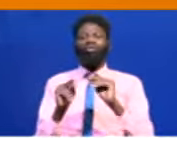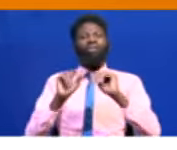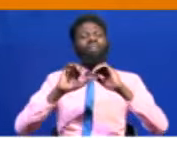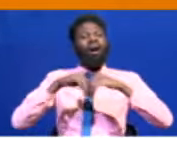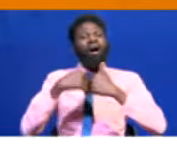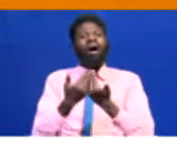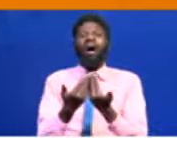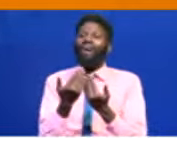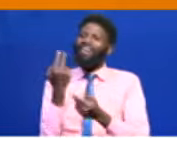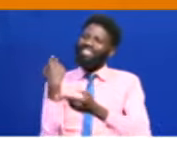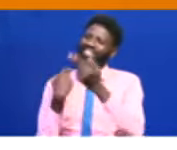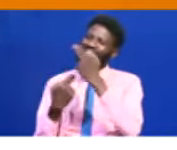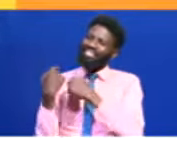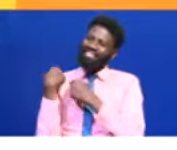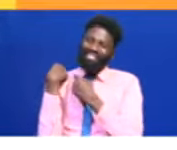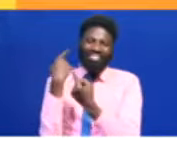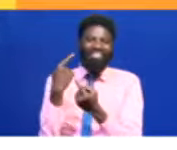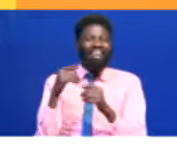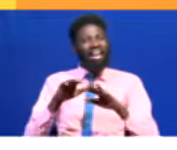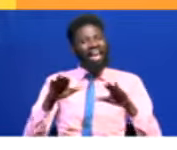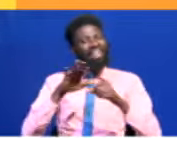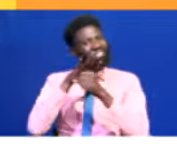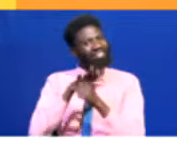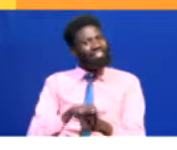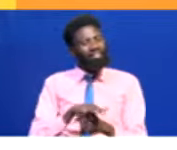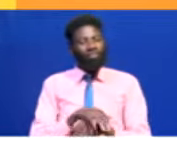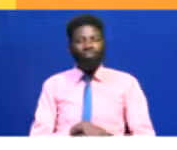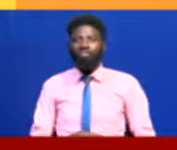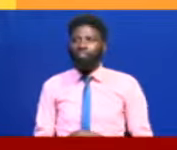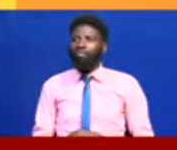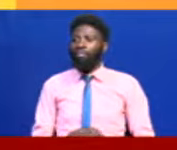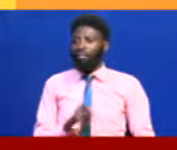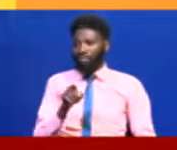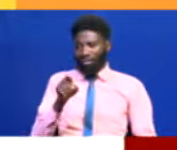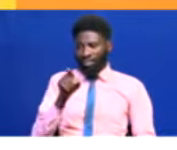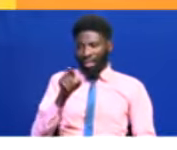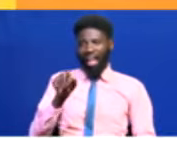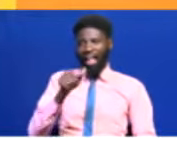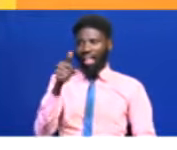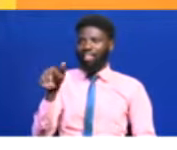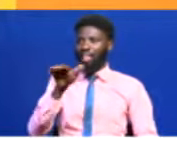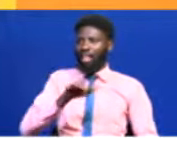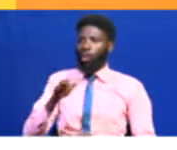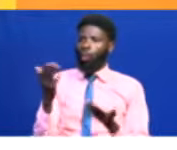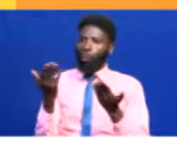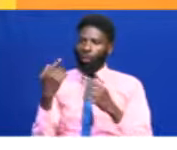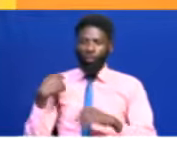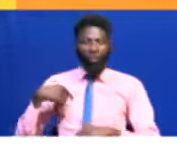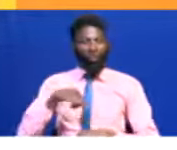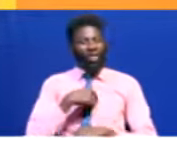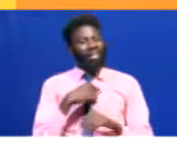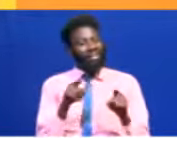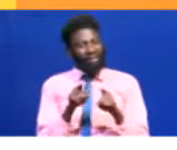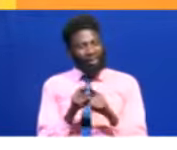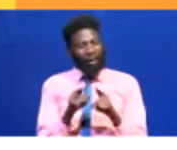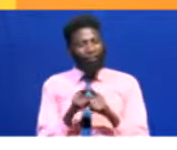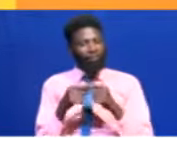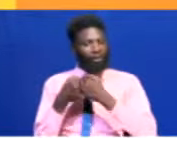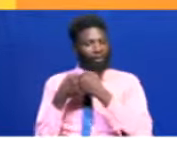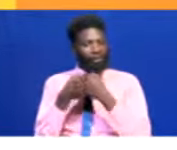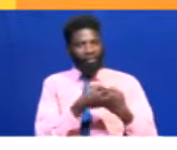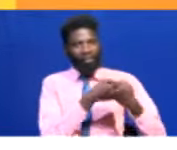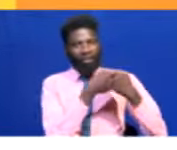issue? That's also another area that we are facing, but with the